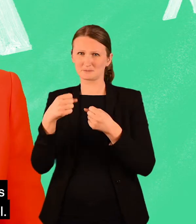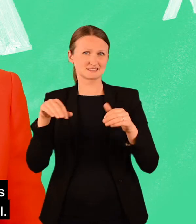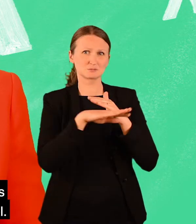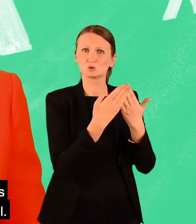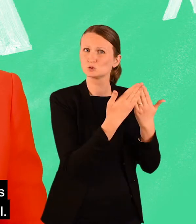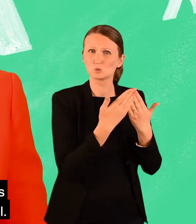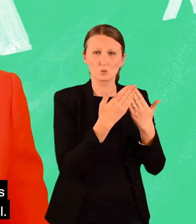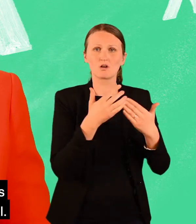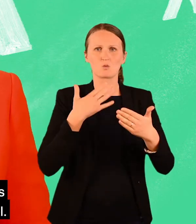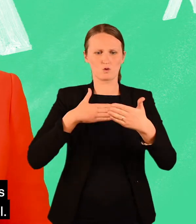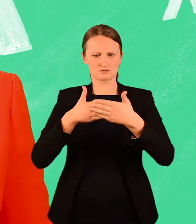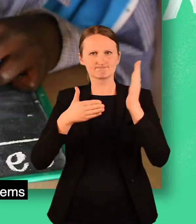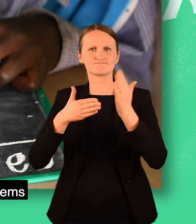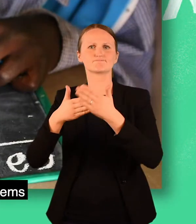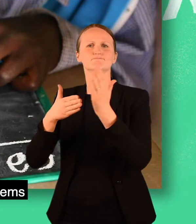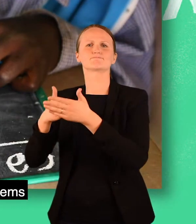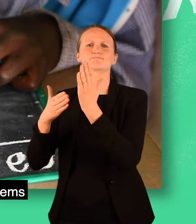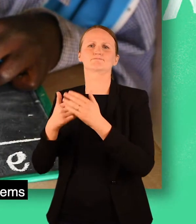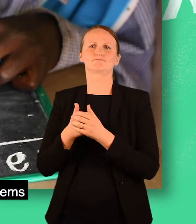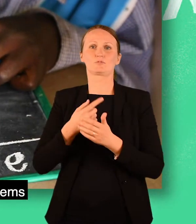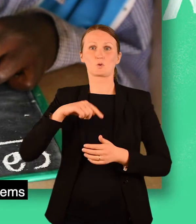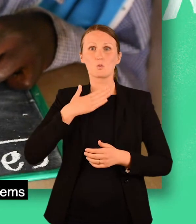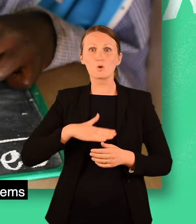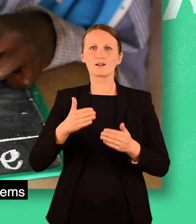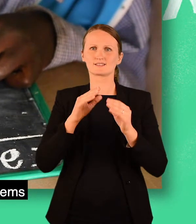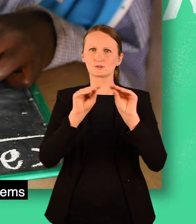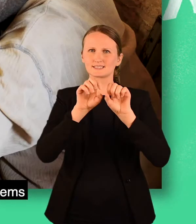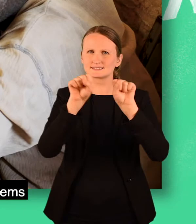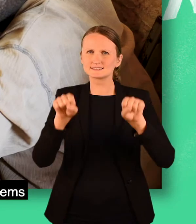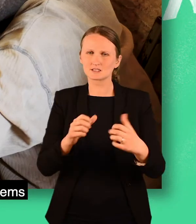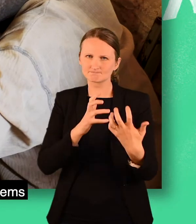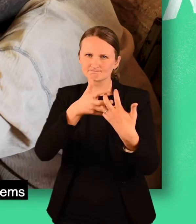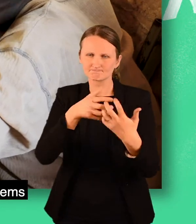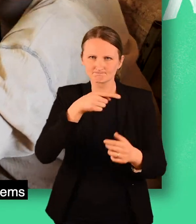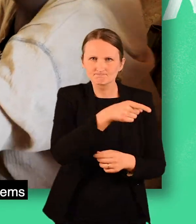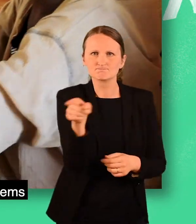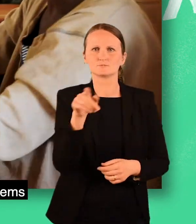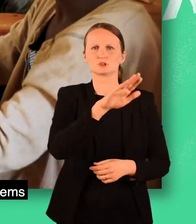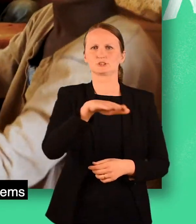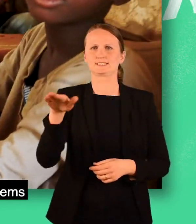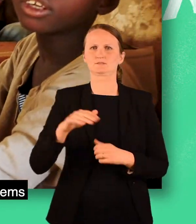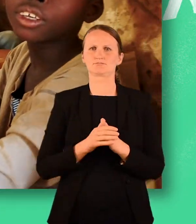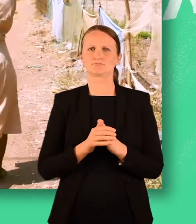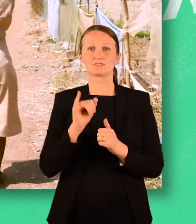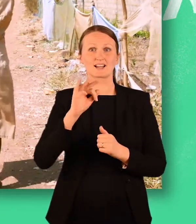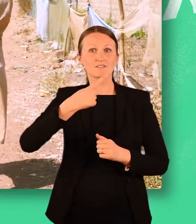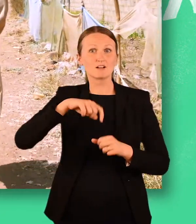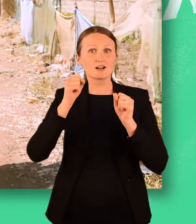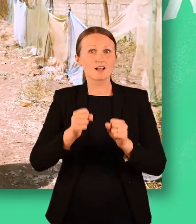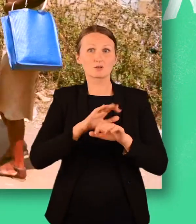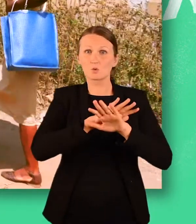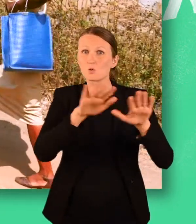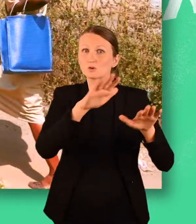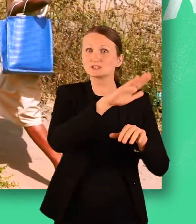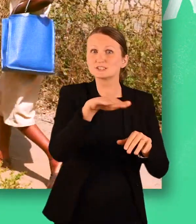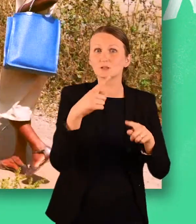that keep children out of school. We want to enable education systems to really work for children. If we can